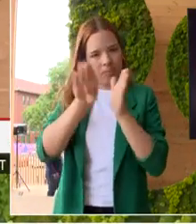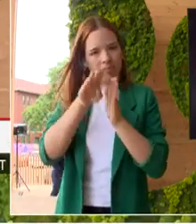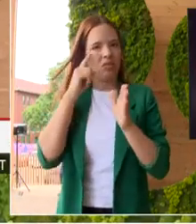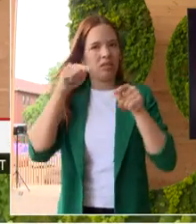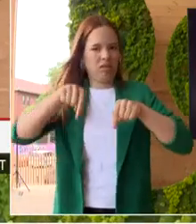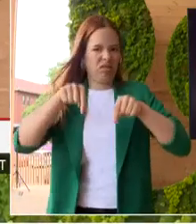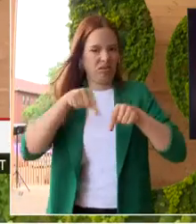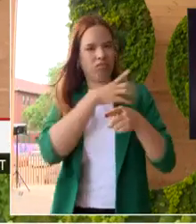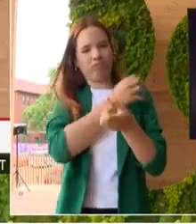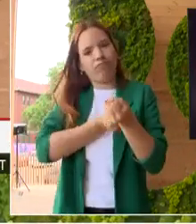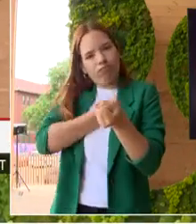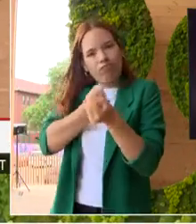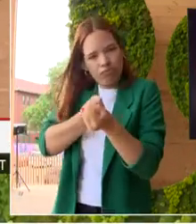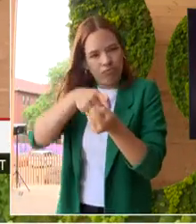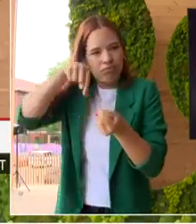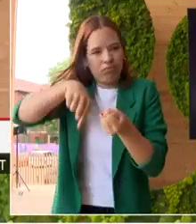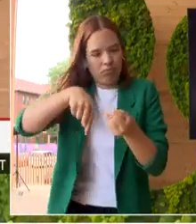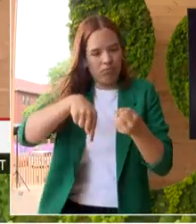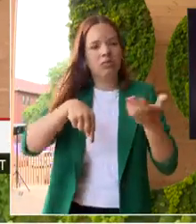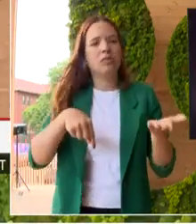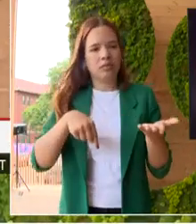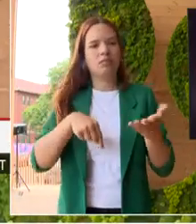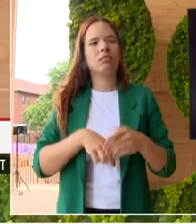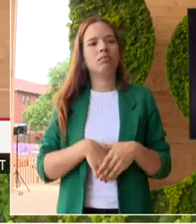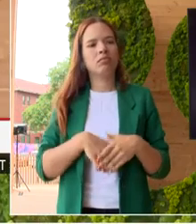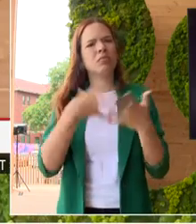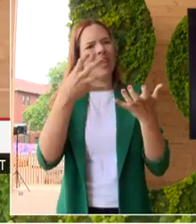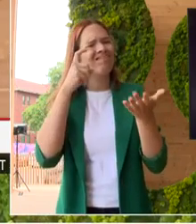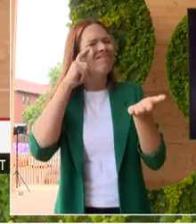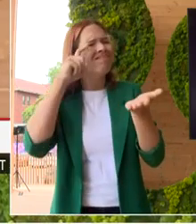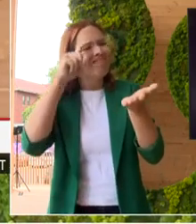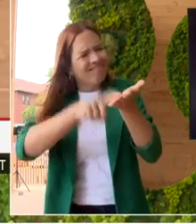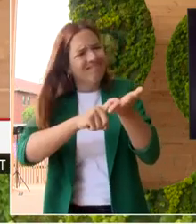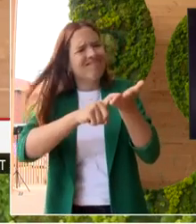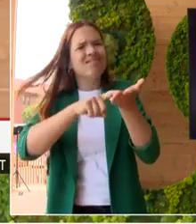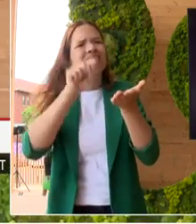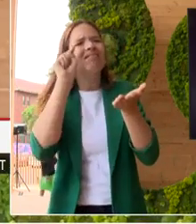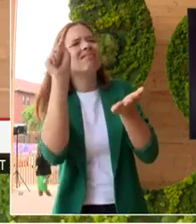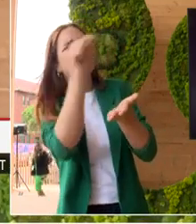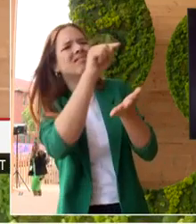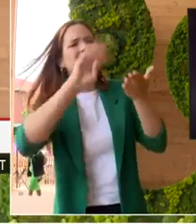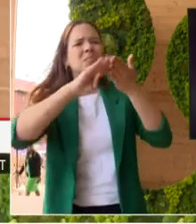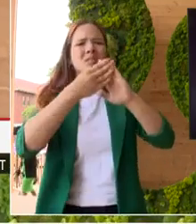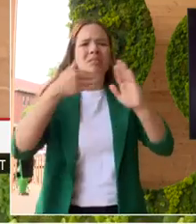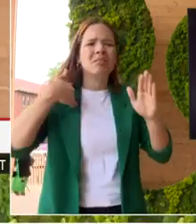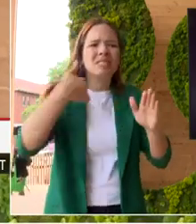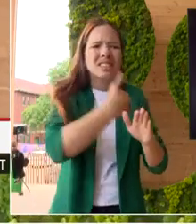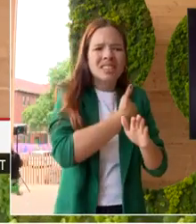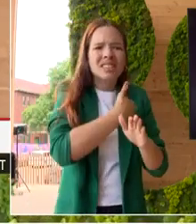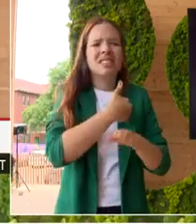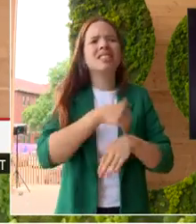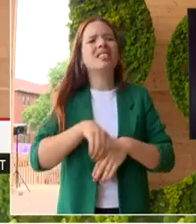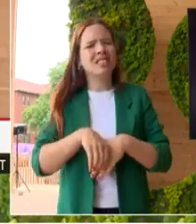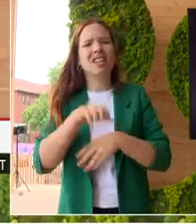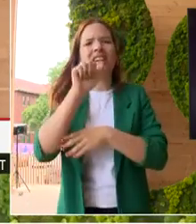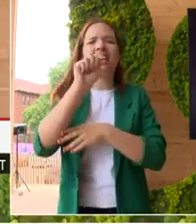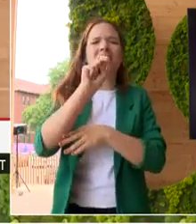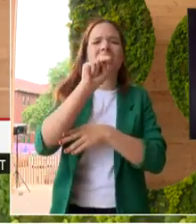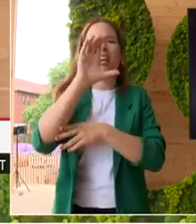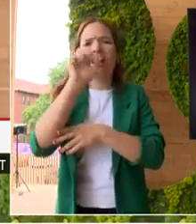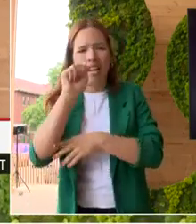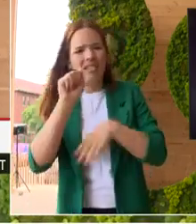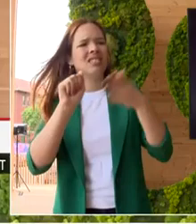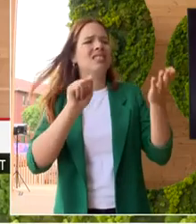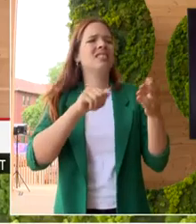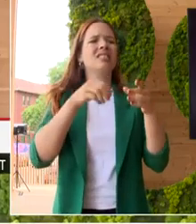to start by acknowledging the many community members, ANCHC, our district government and private